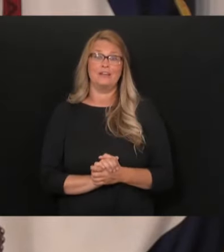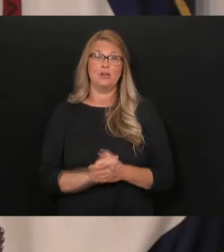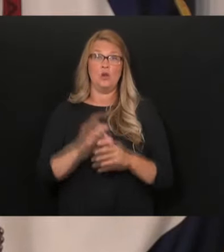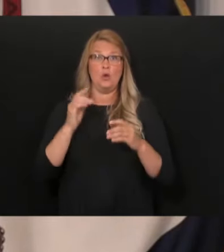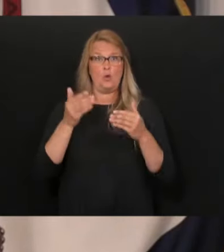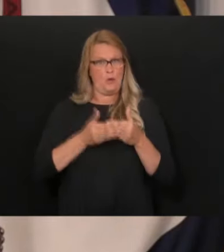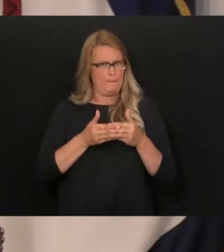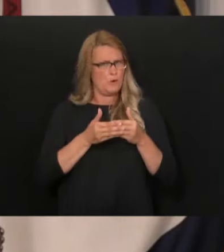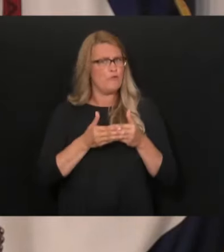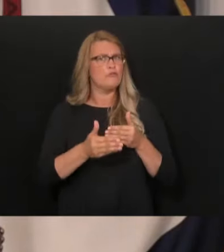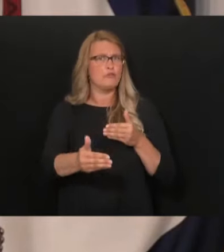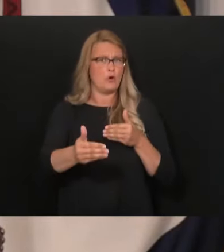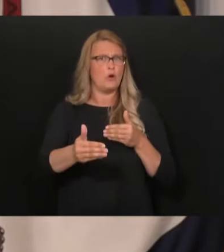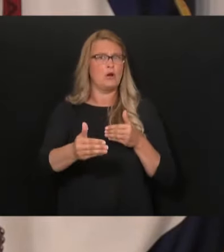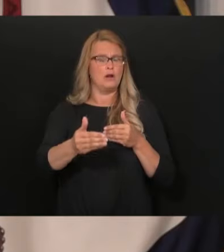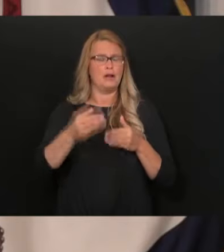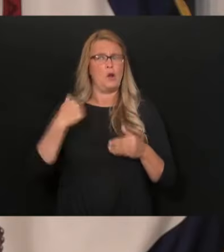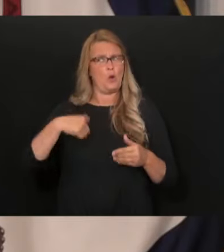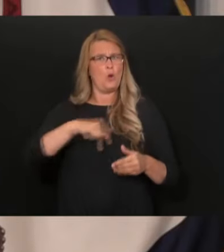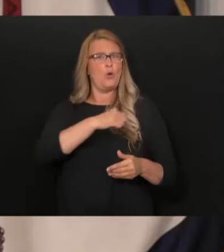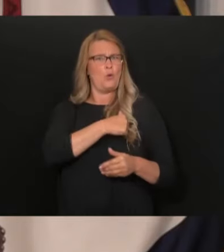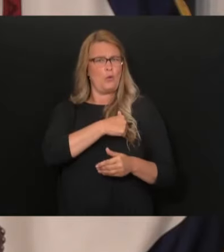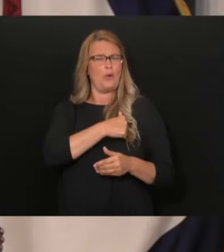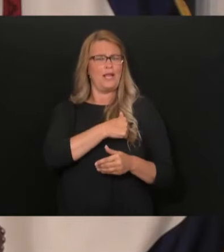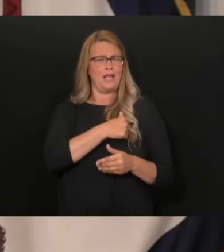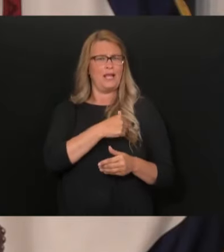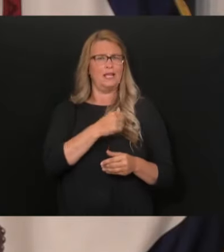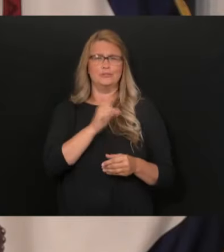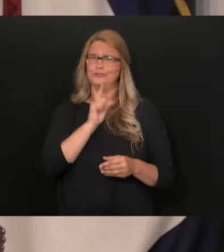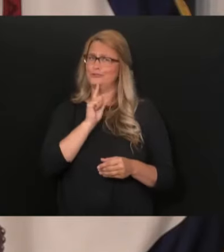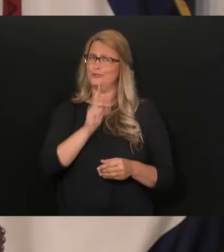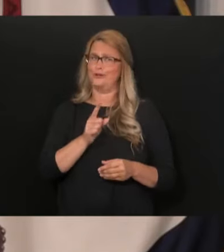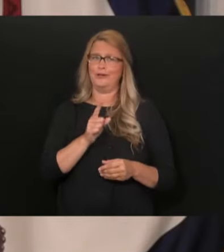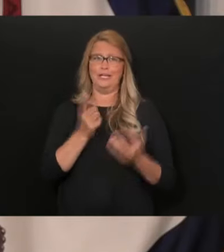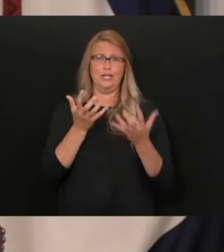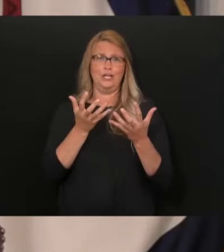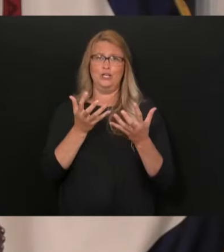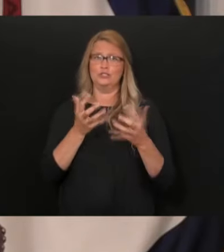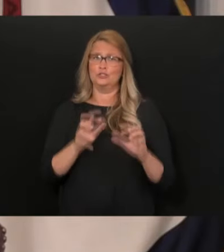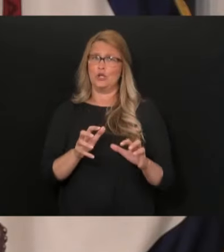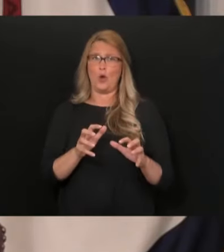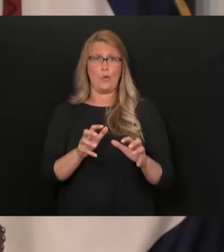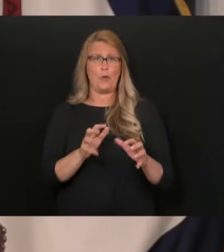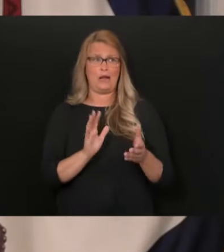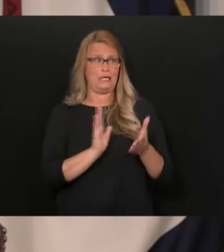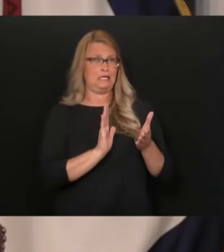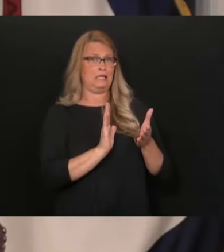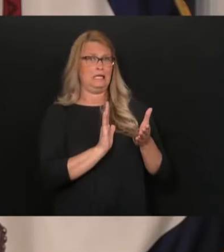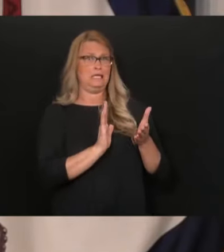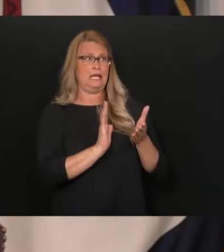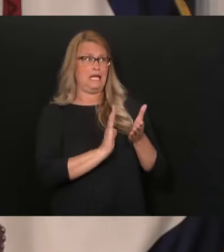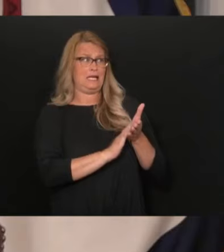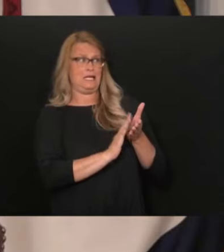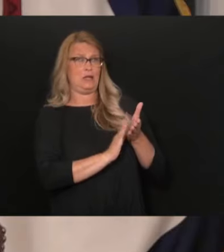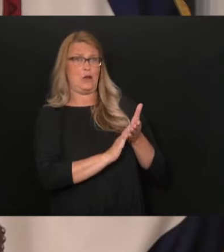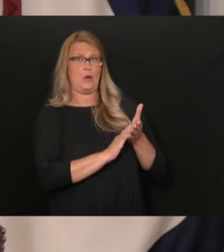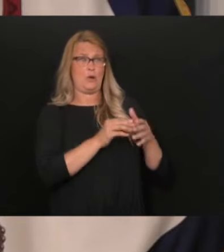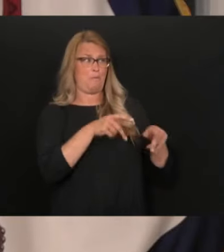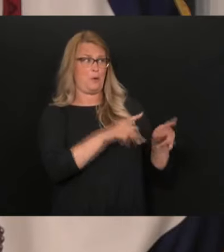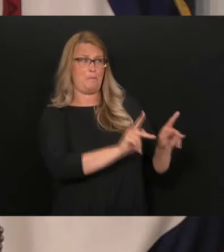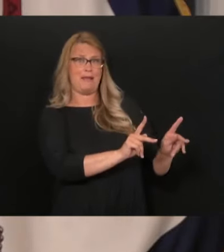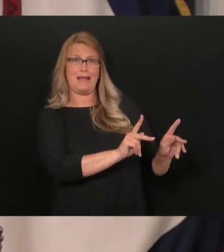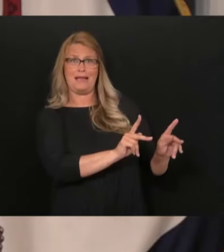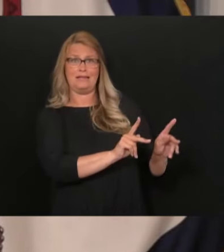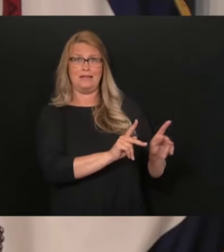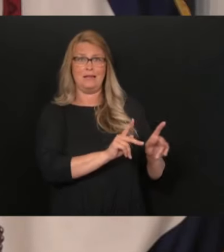move forward, we surely don't want to condone or even remotely even think about it.